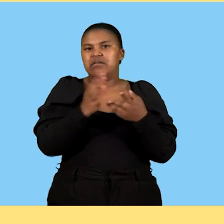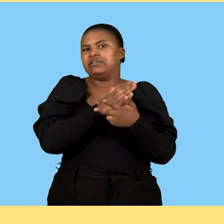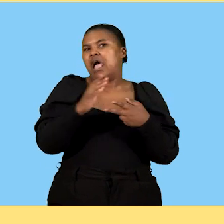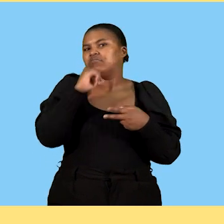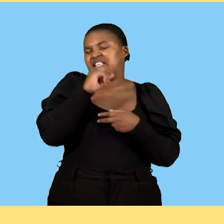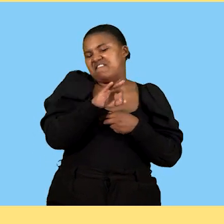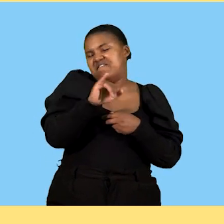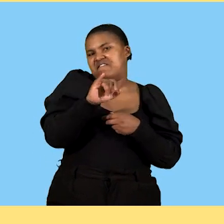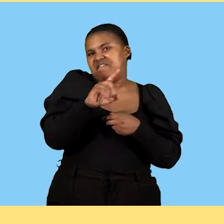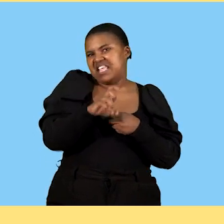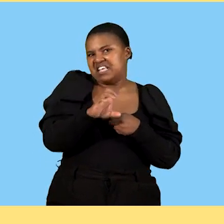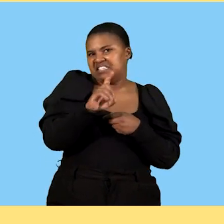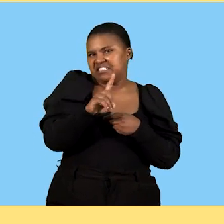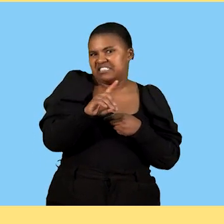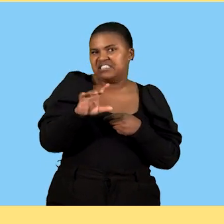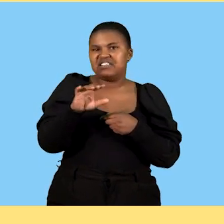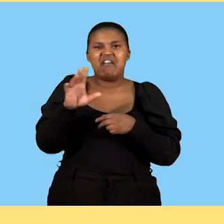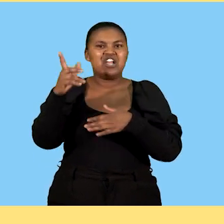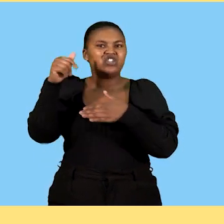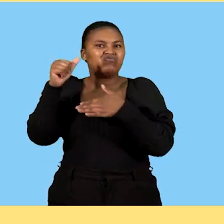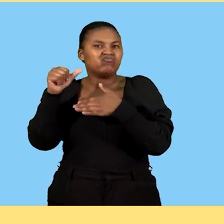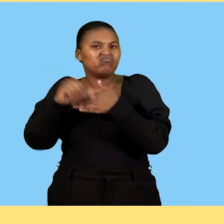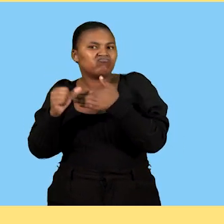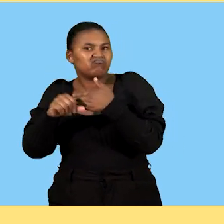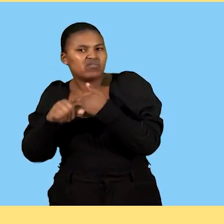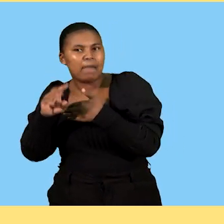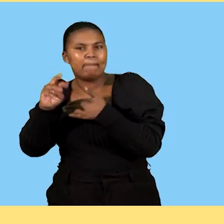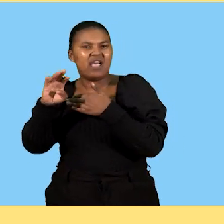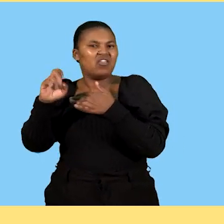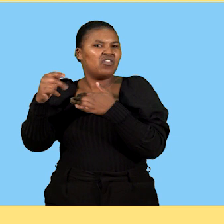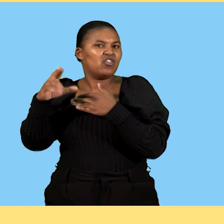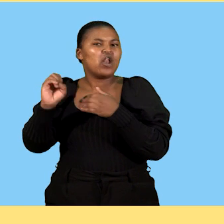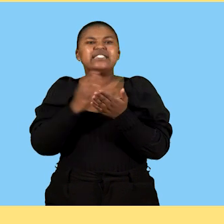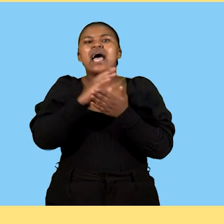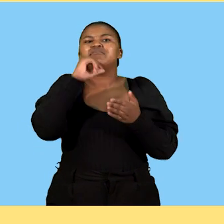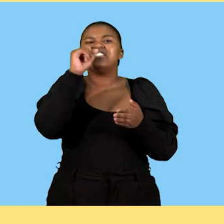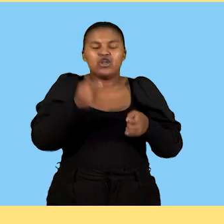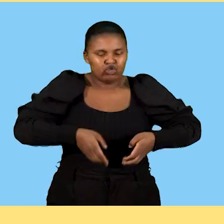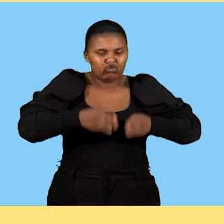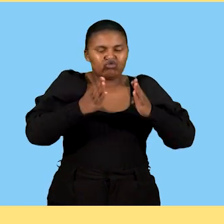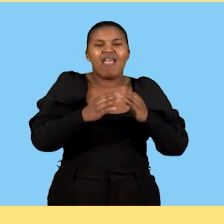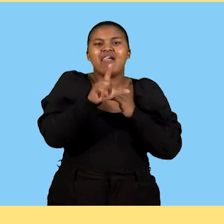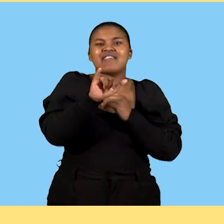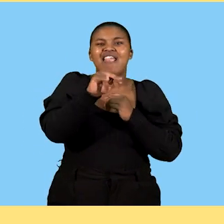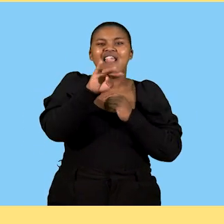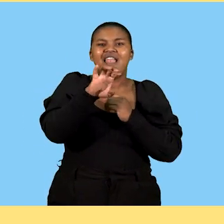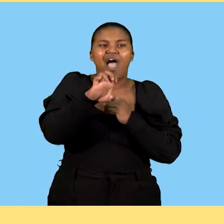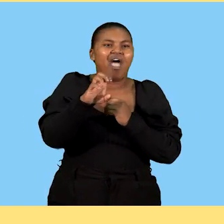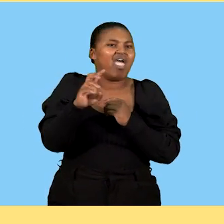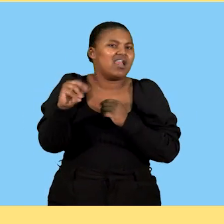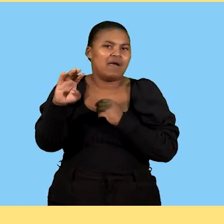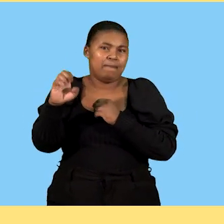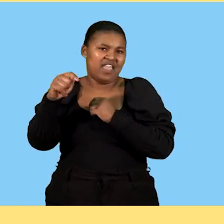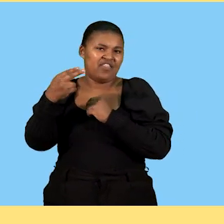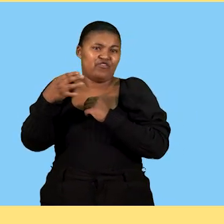find other texts saying the straight line method. With this method, depreciation is